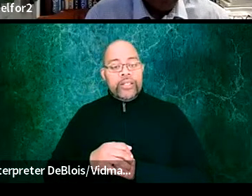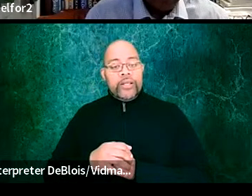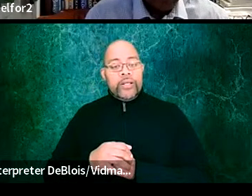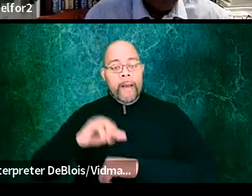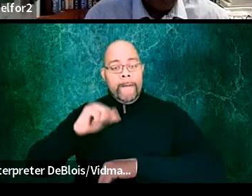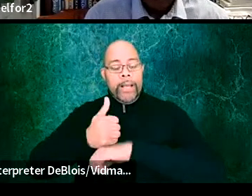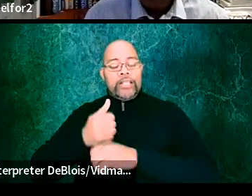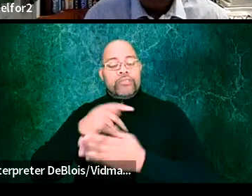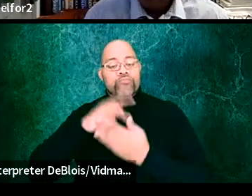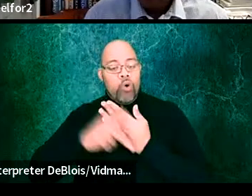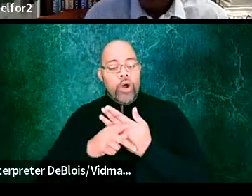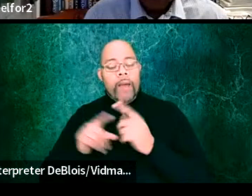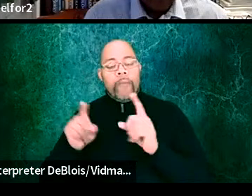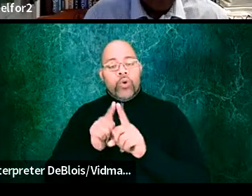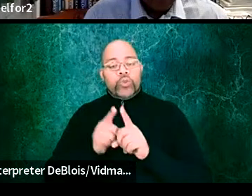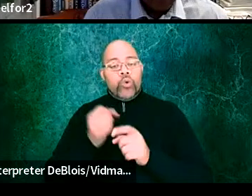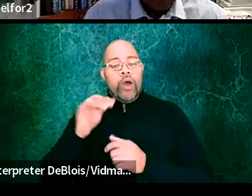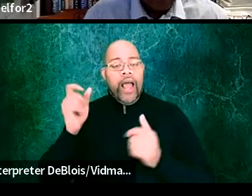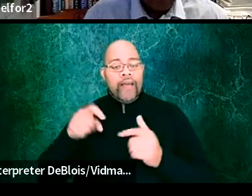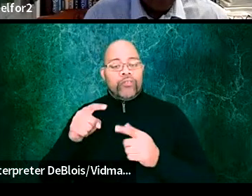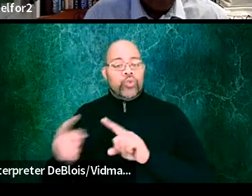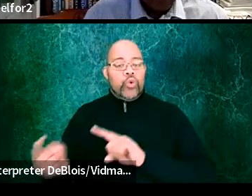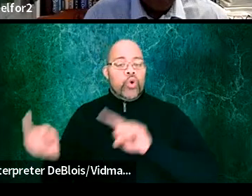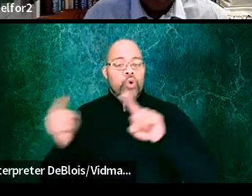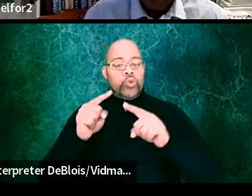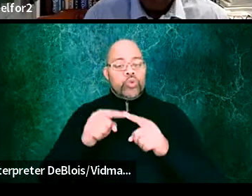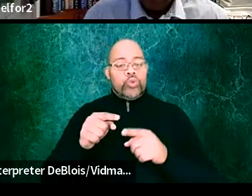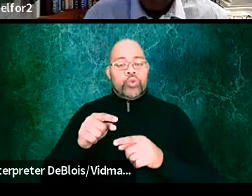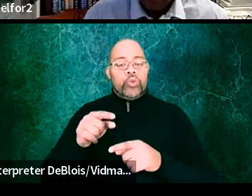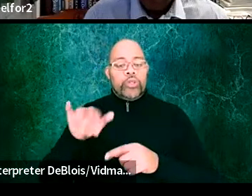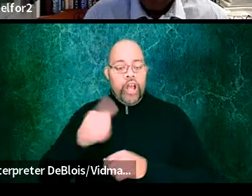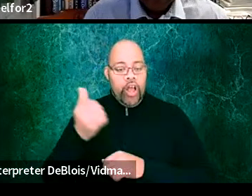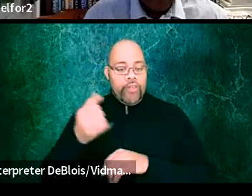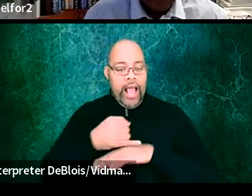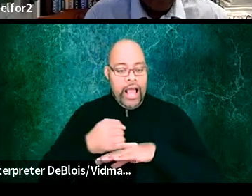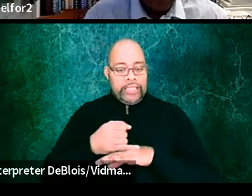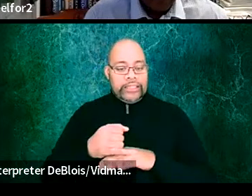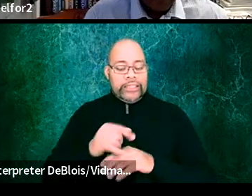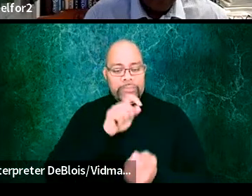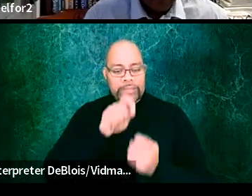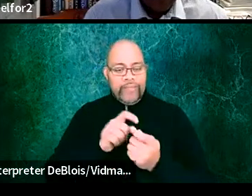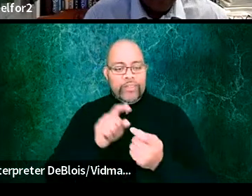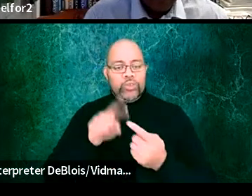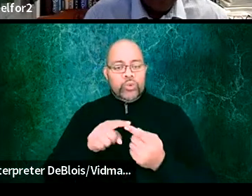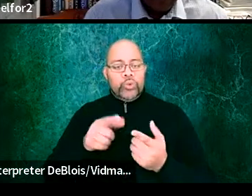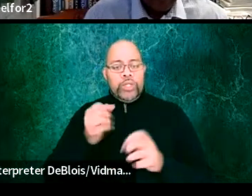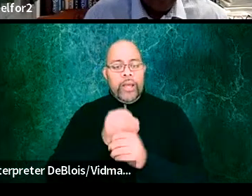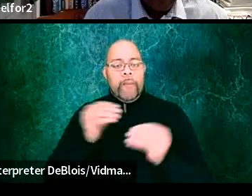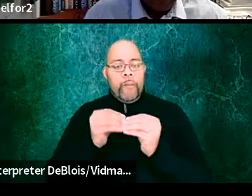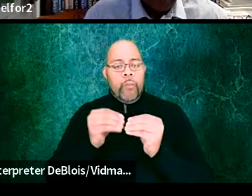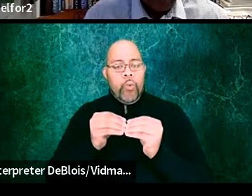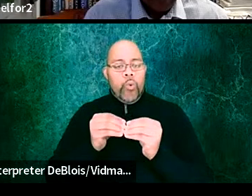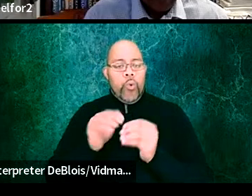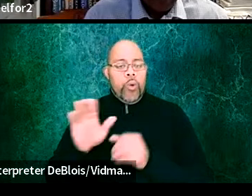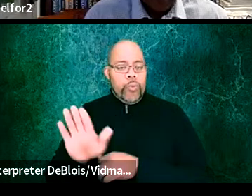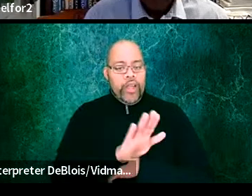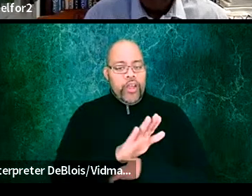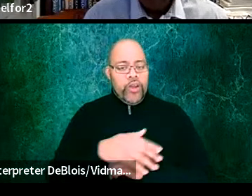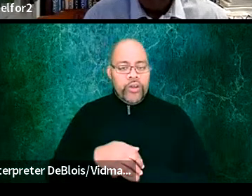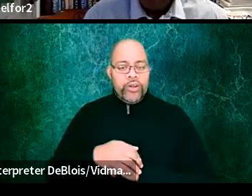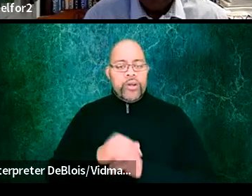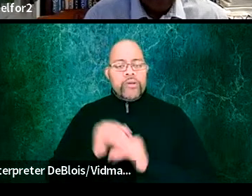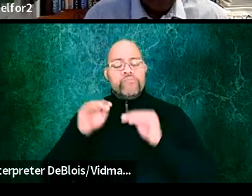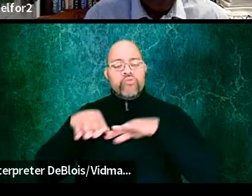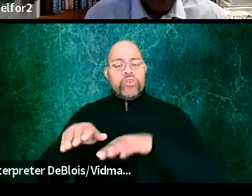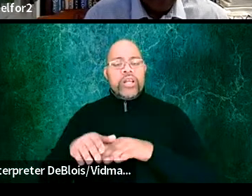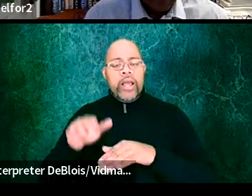based programs as well, or if they have to come to Negros Oriental specifically to get more so of their